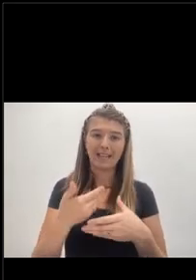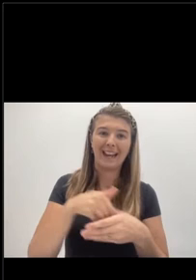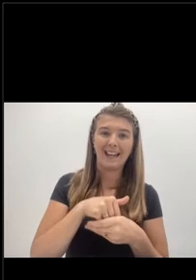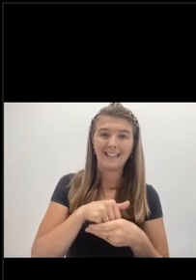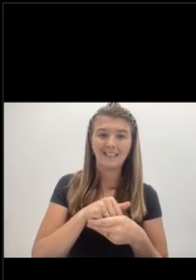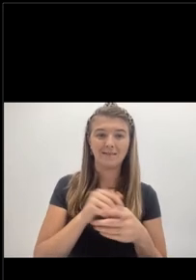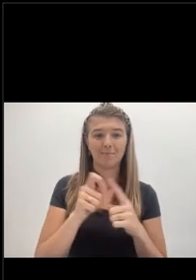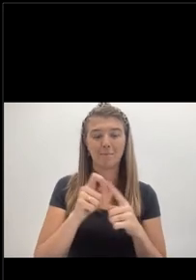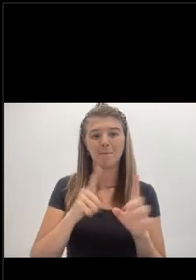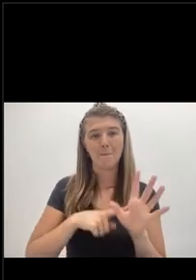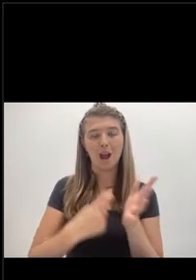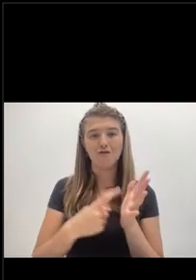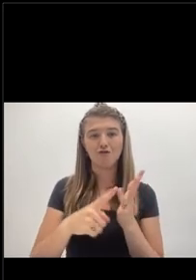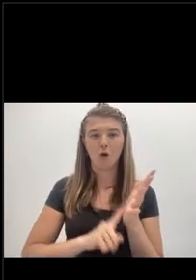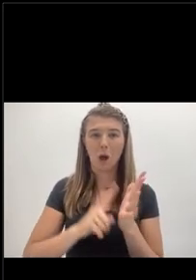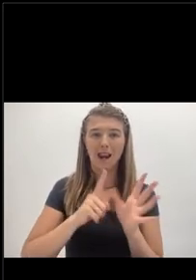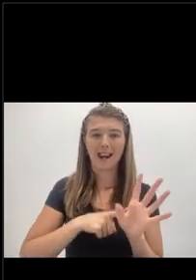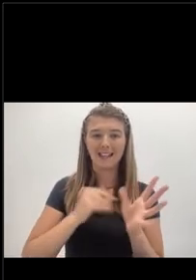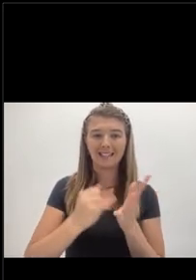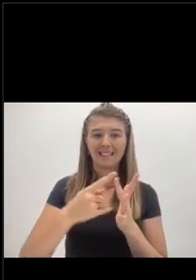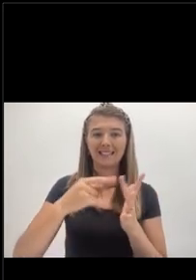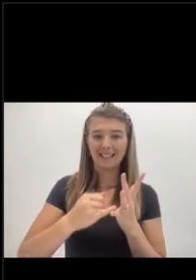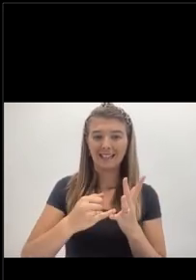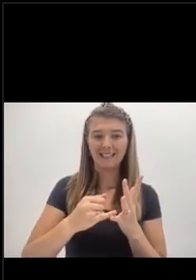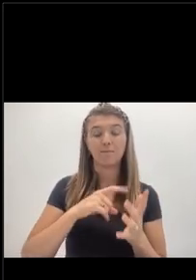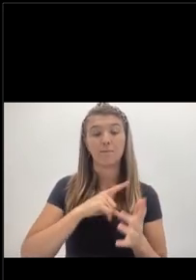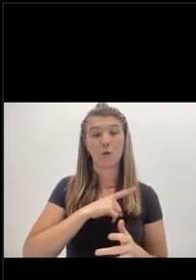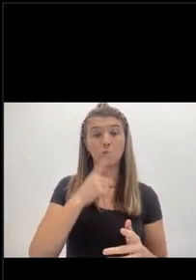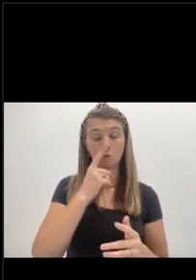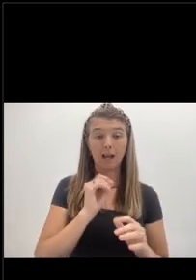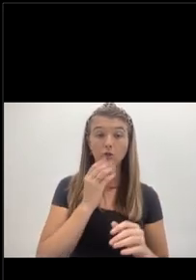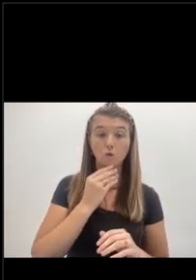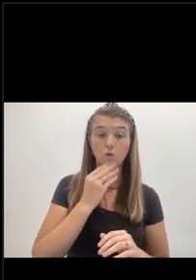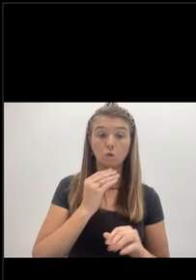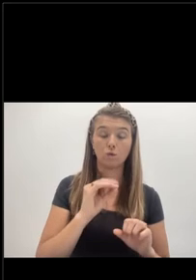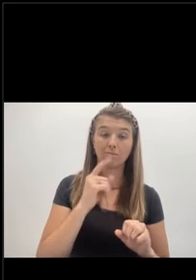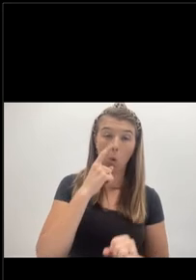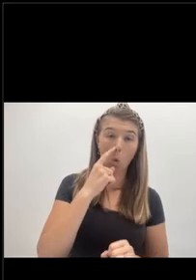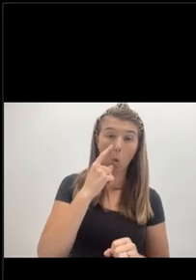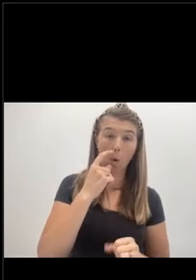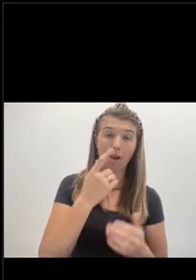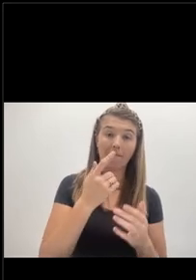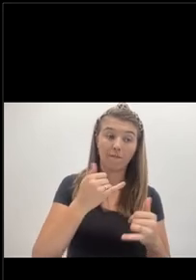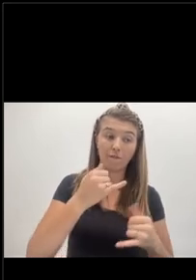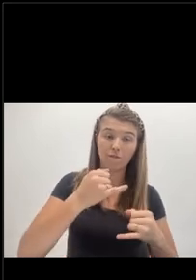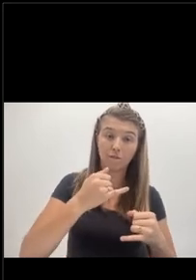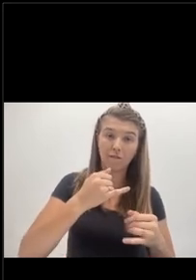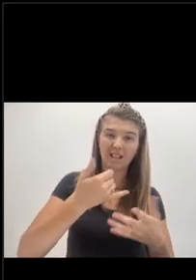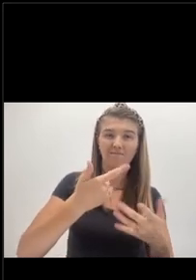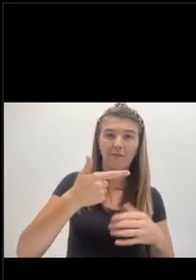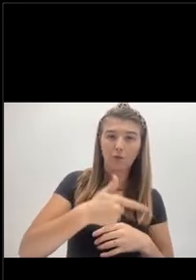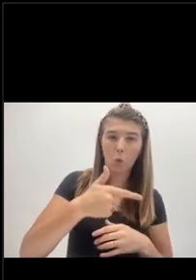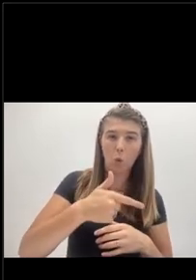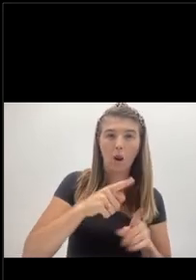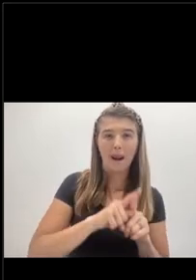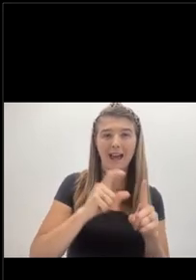the infrastructure, you can use the pyrolysis oil as fuel. So you can use it as diesel or gasoline.